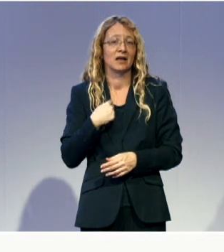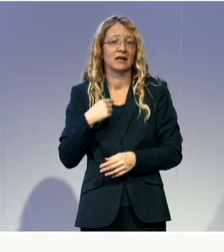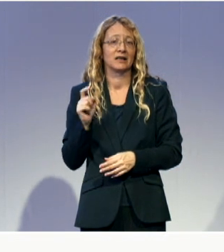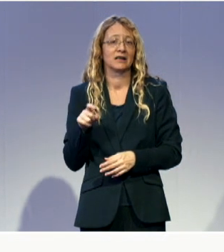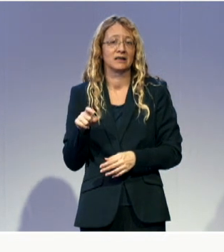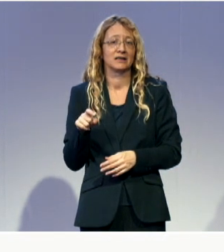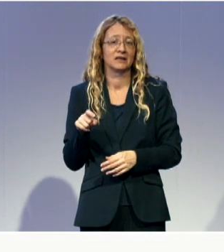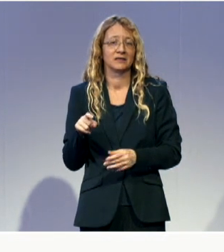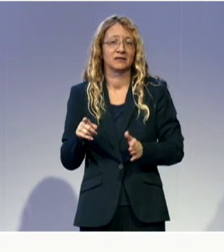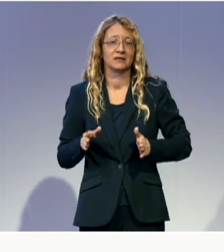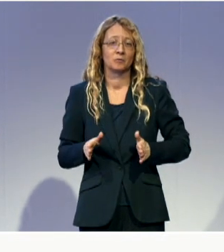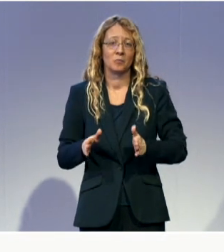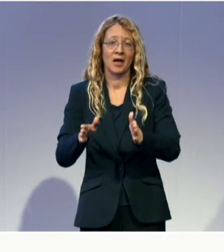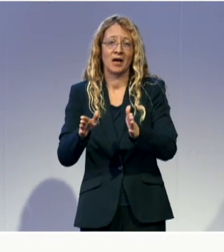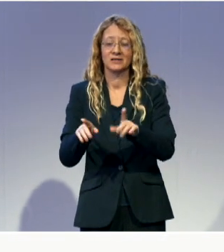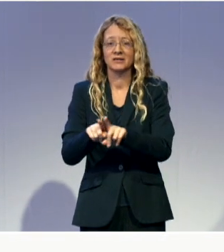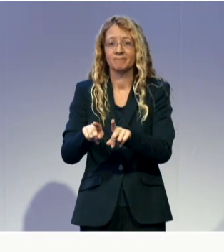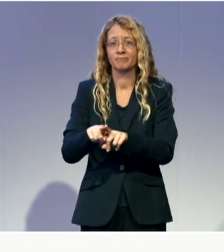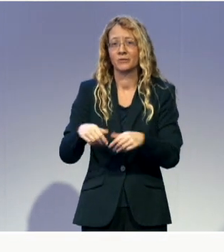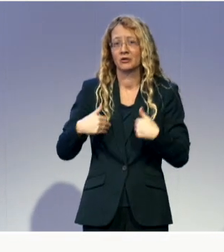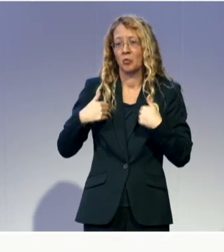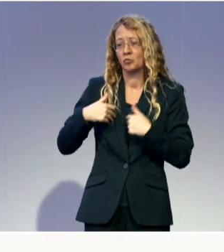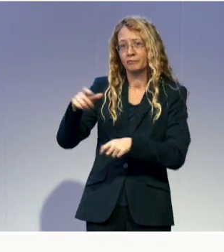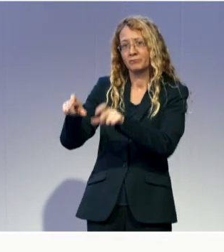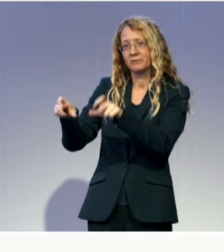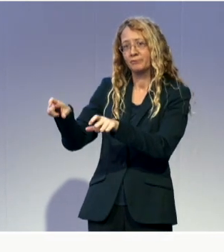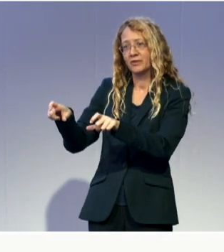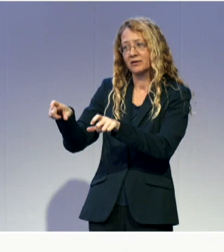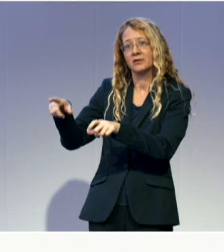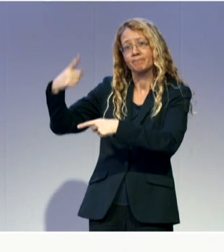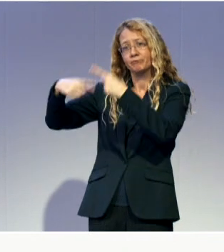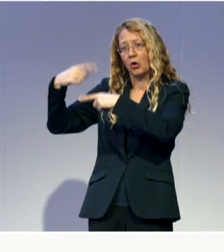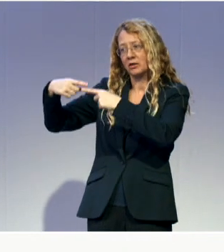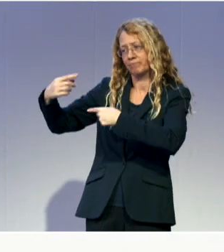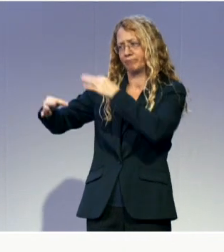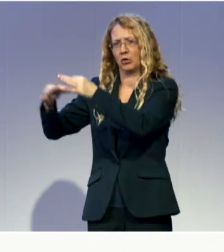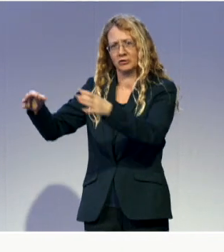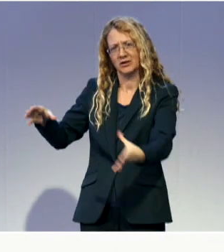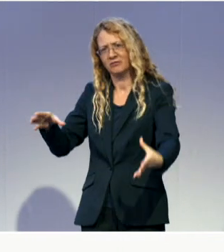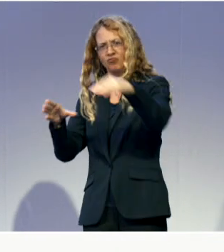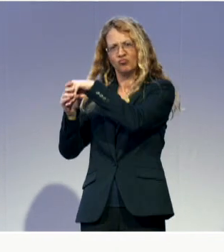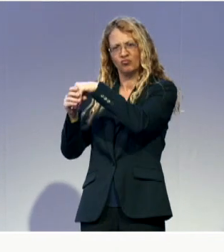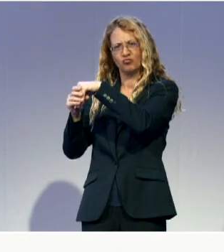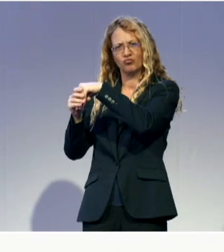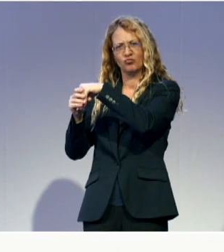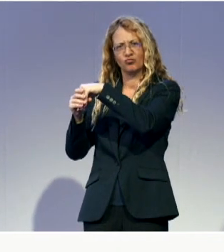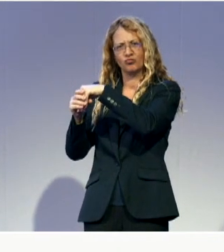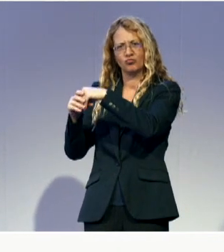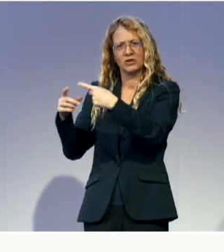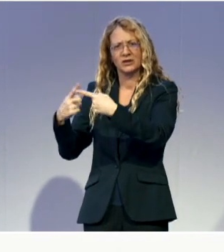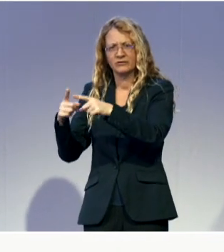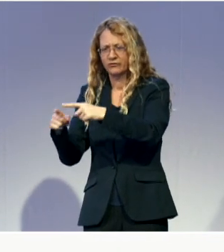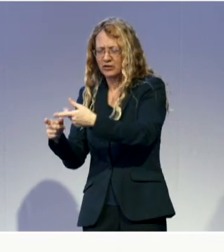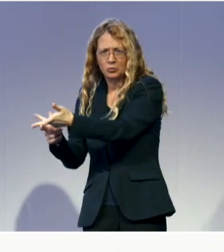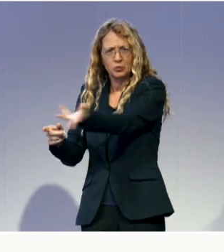political process and at all different levels, because as I said, I began learning at a very